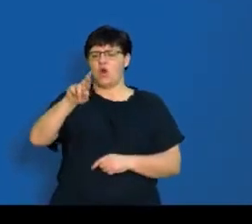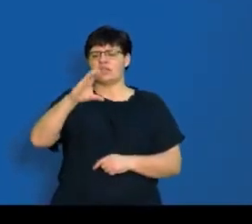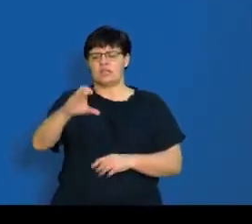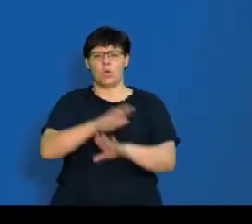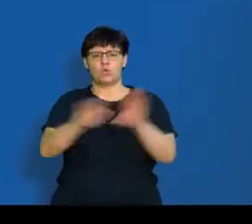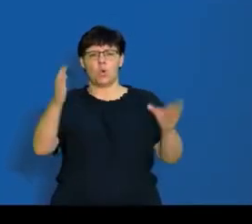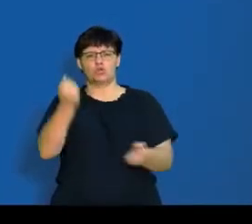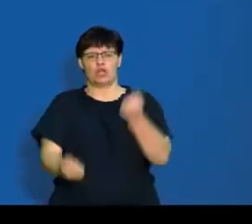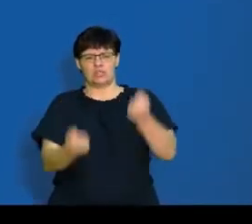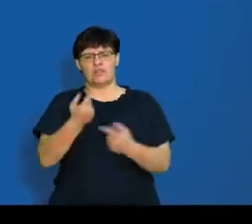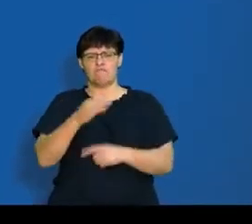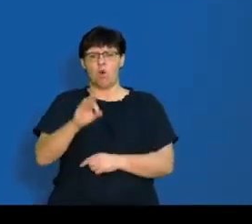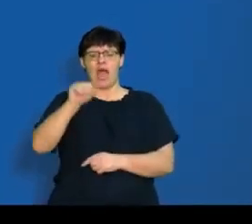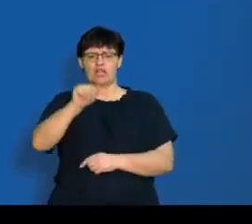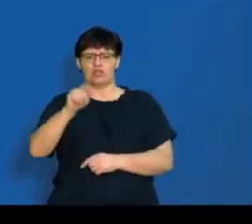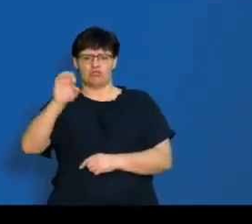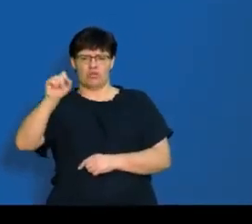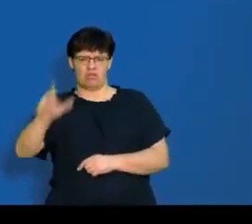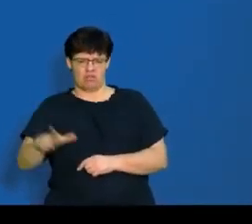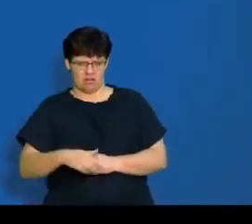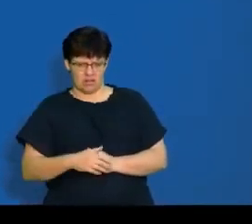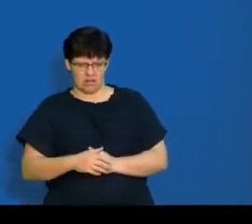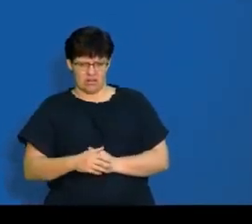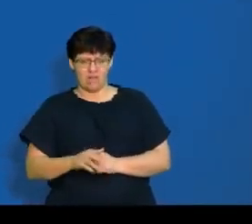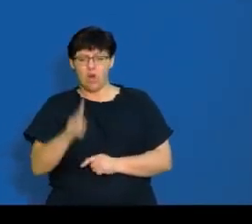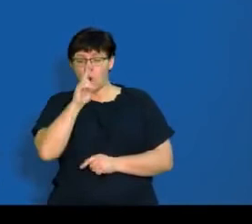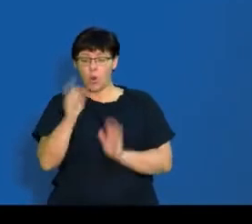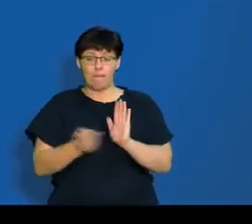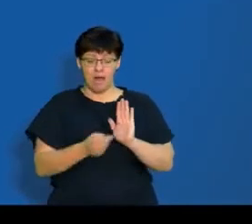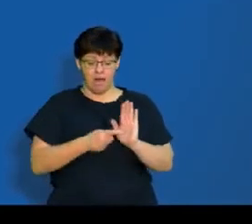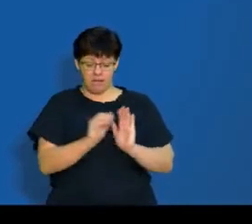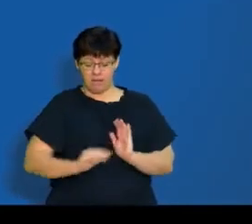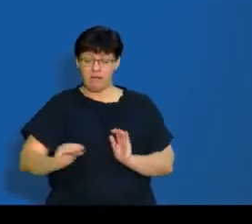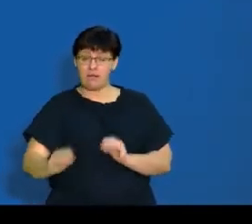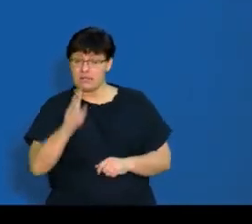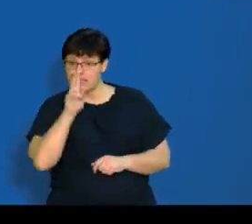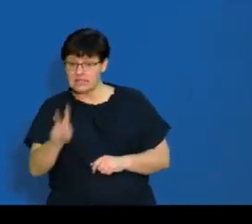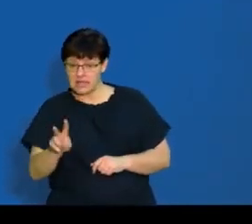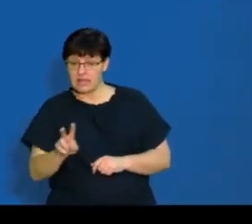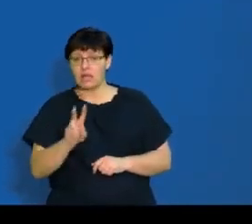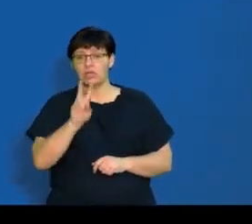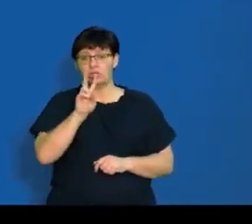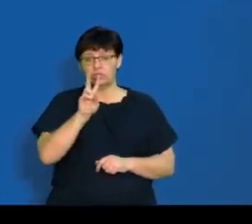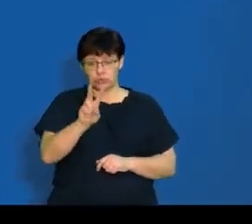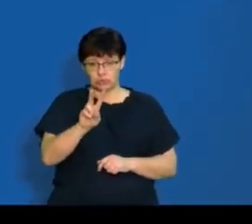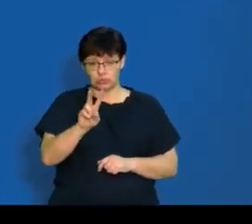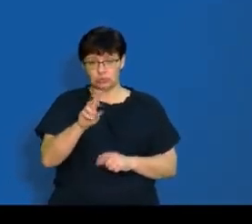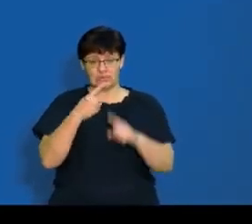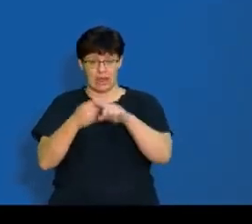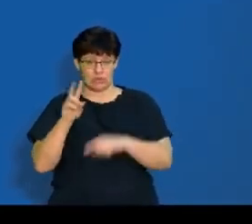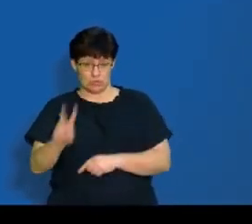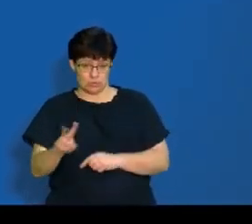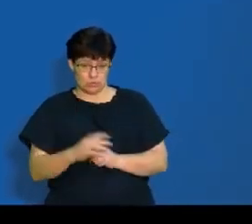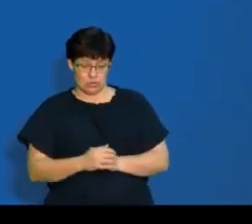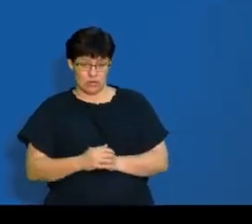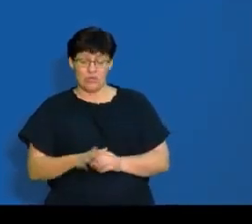no justice for Ashley Krill. Now, if you look at the mark allocation there, you can see it's 2 times 2.